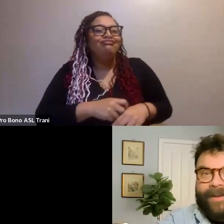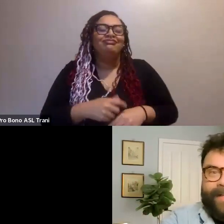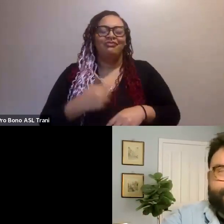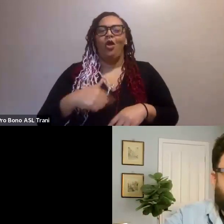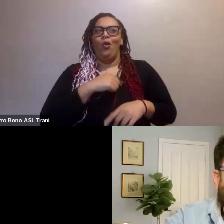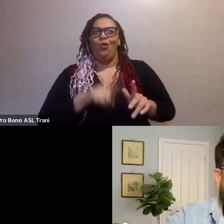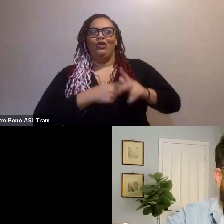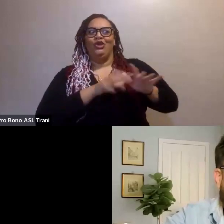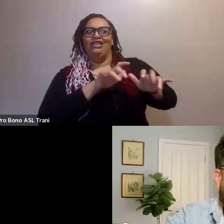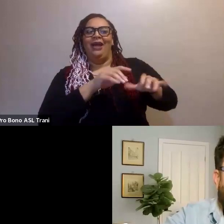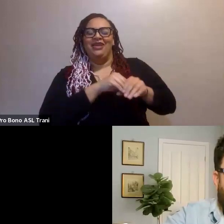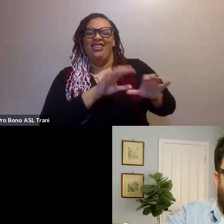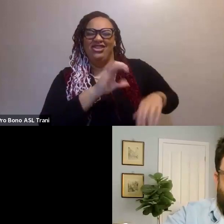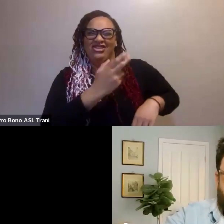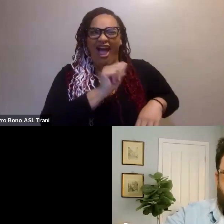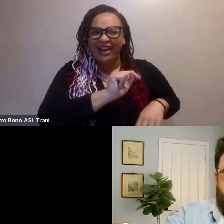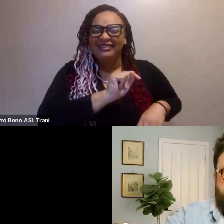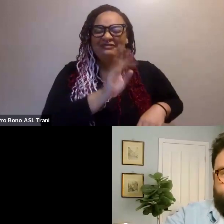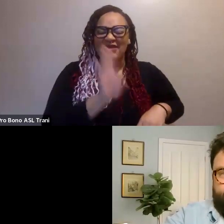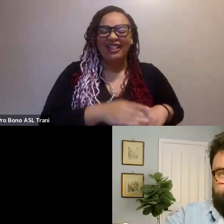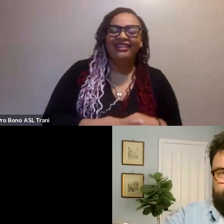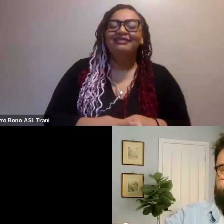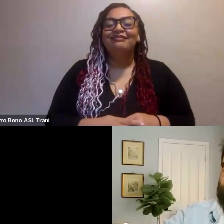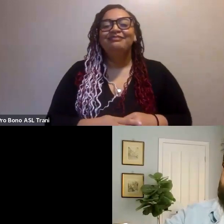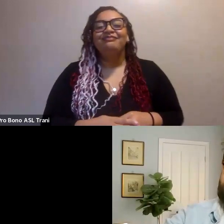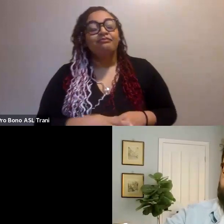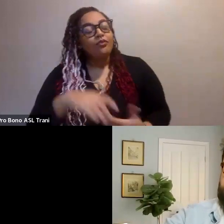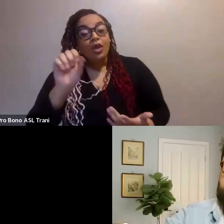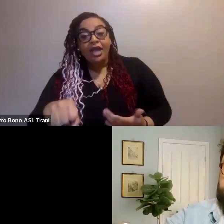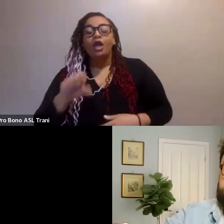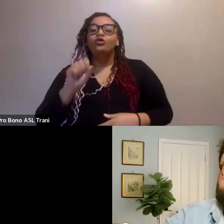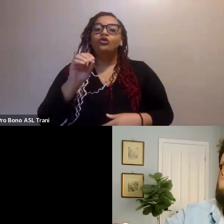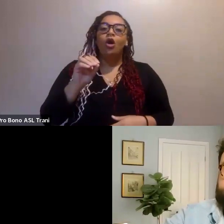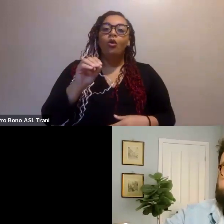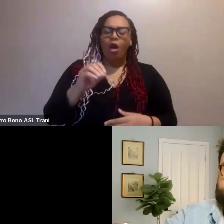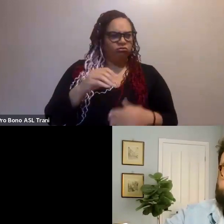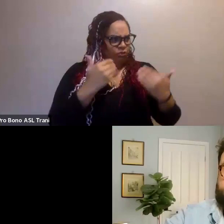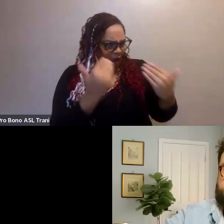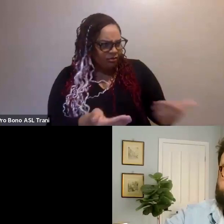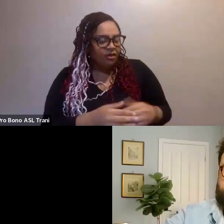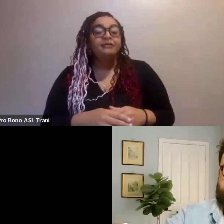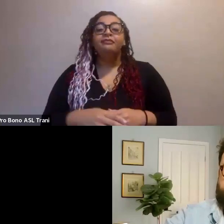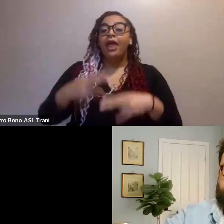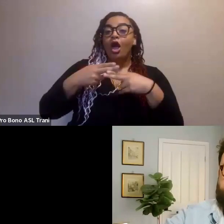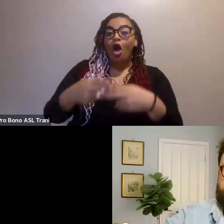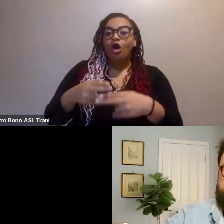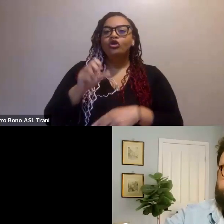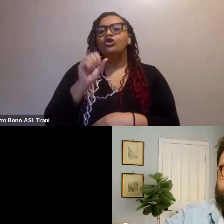typing in that chat. Yeah, this... No, go ahead. Yeah, so it's called So Into